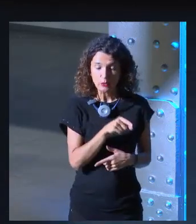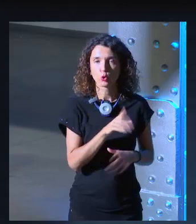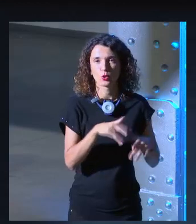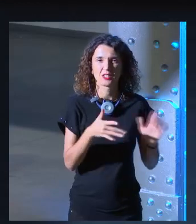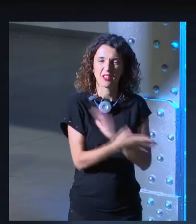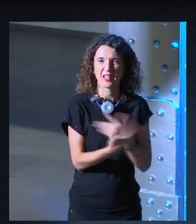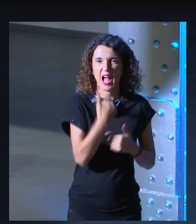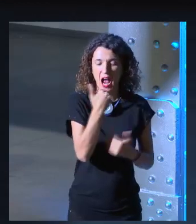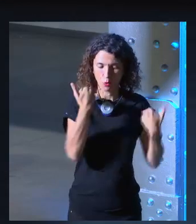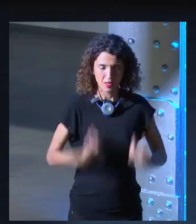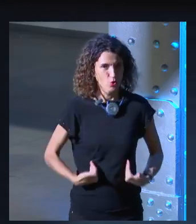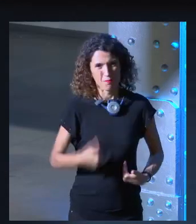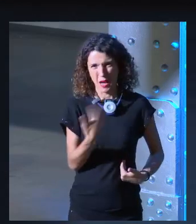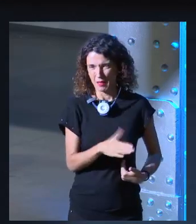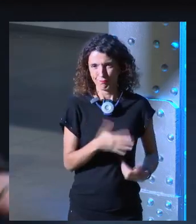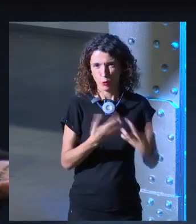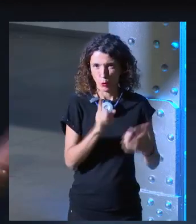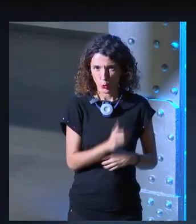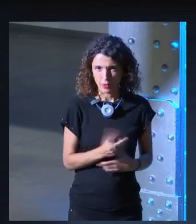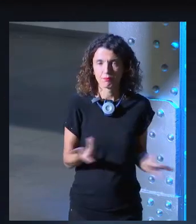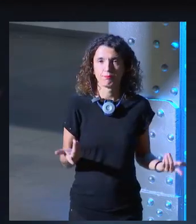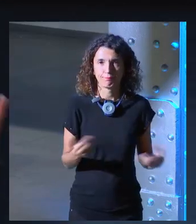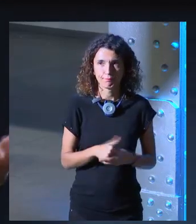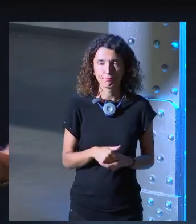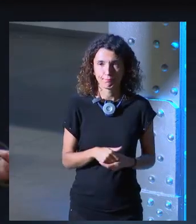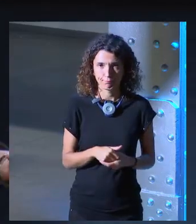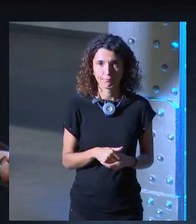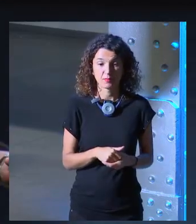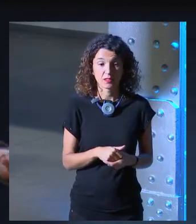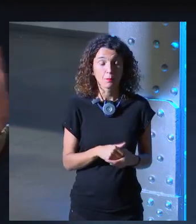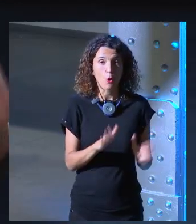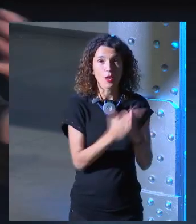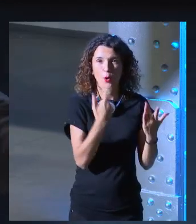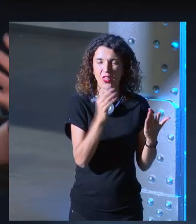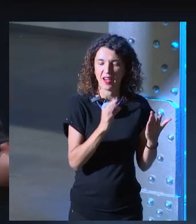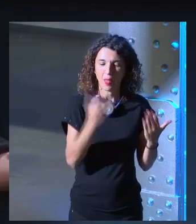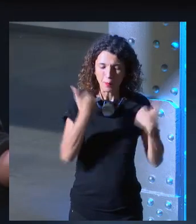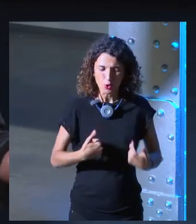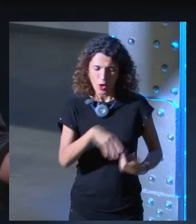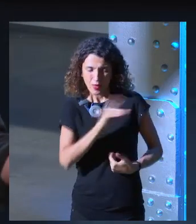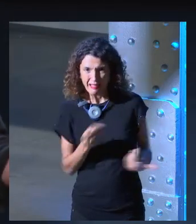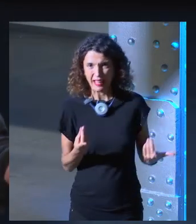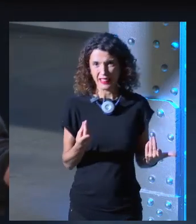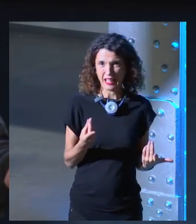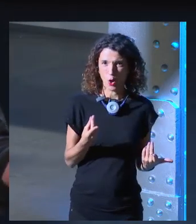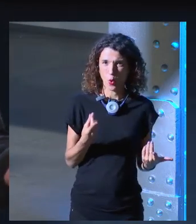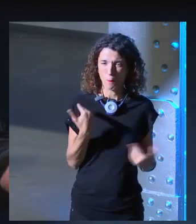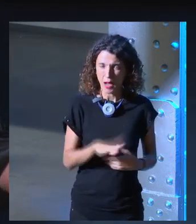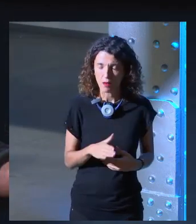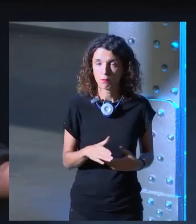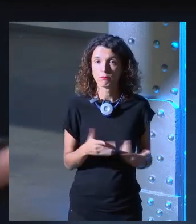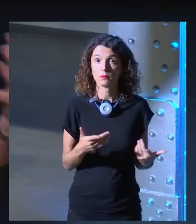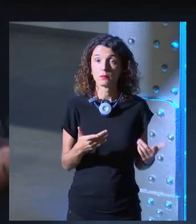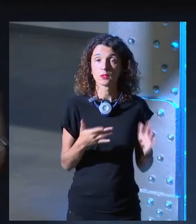about the artwork in question. And are we giving it time? Are we giving it the time that it needs? It doesn't have